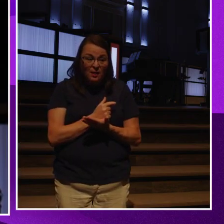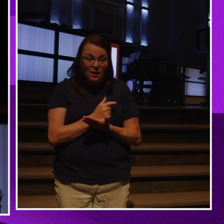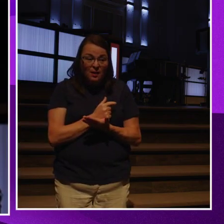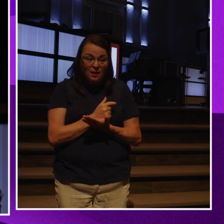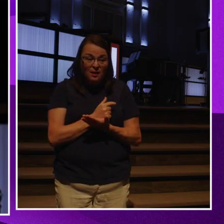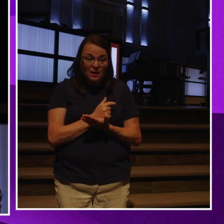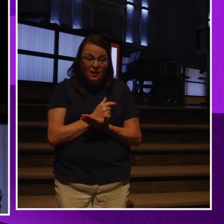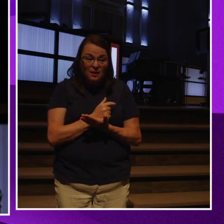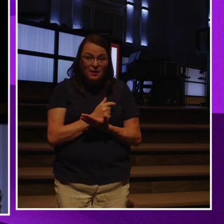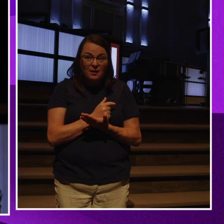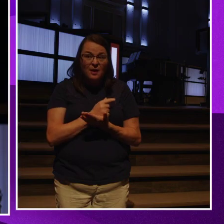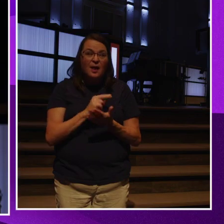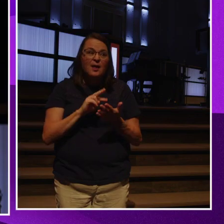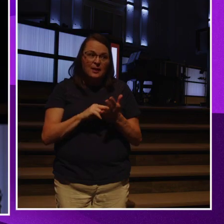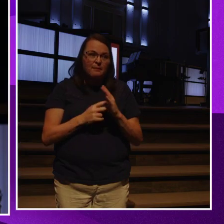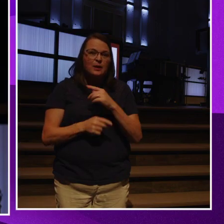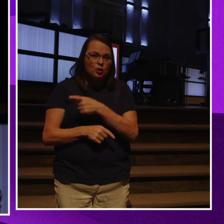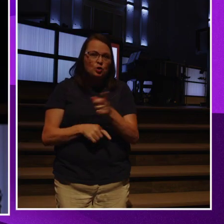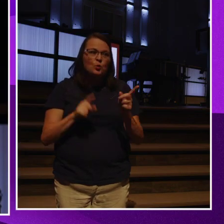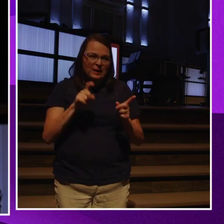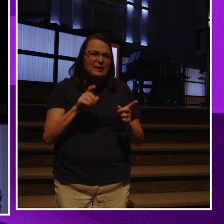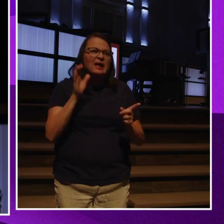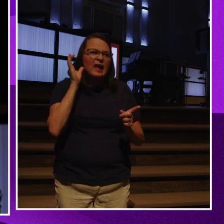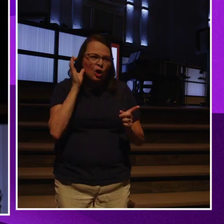you really need to hear the gospel.